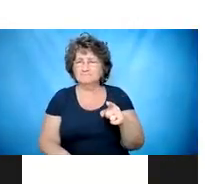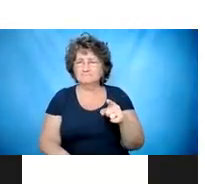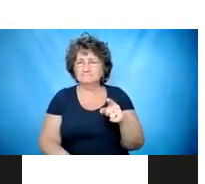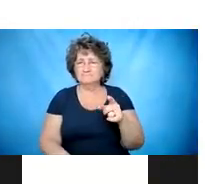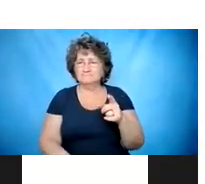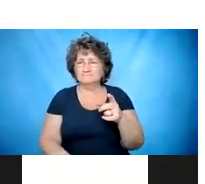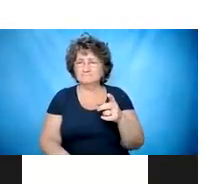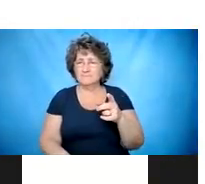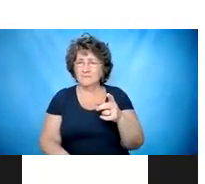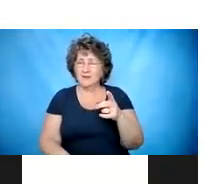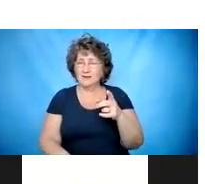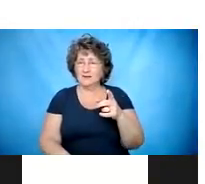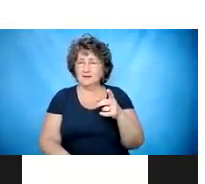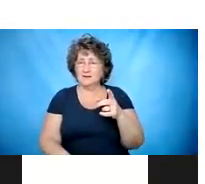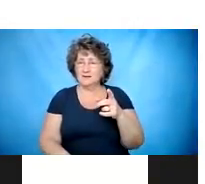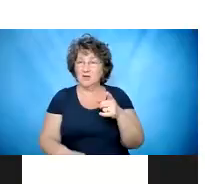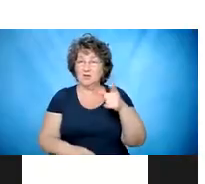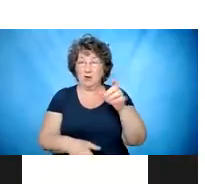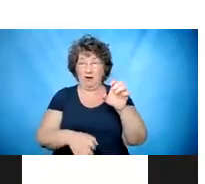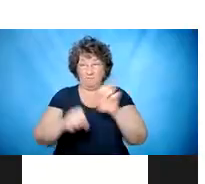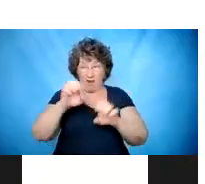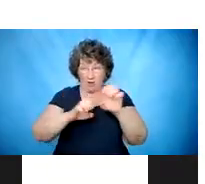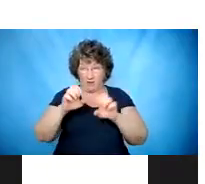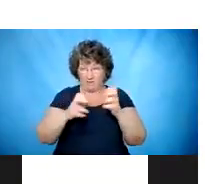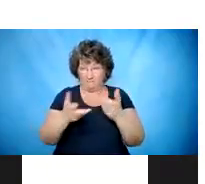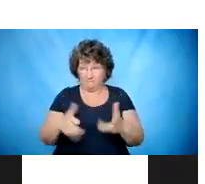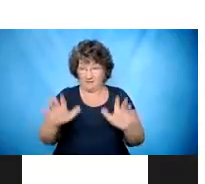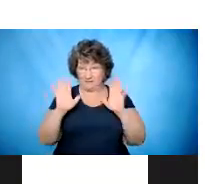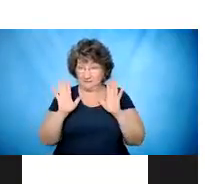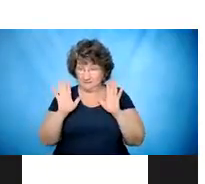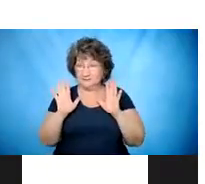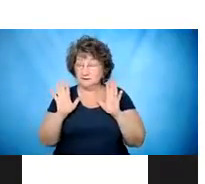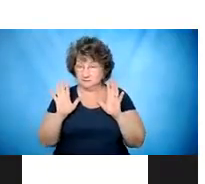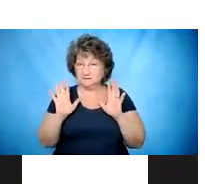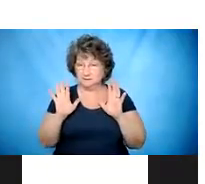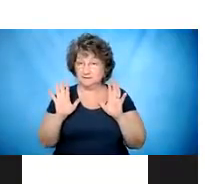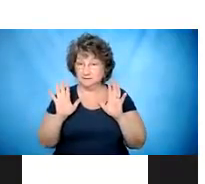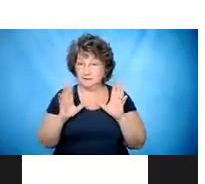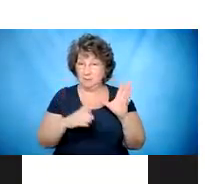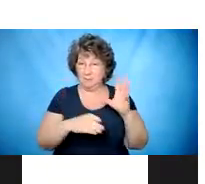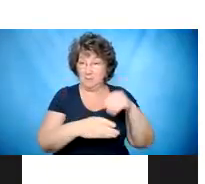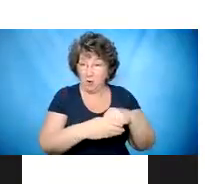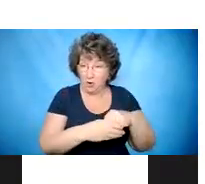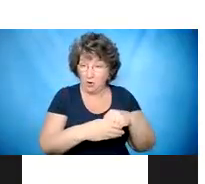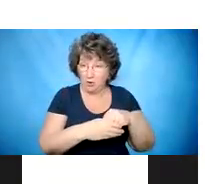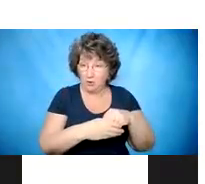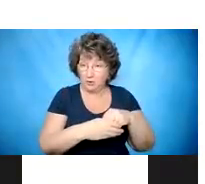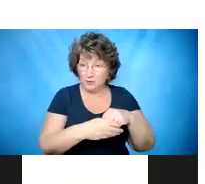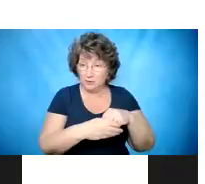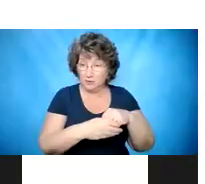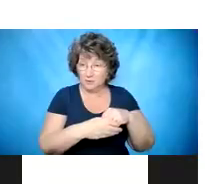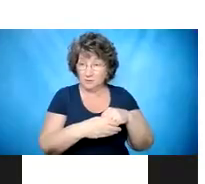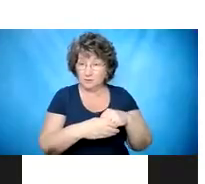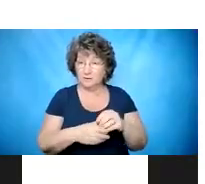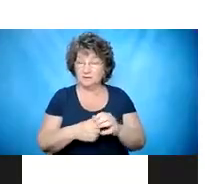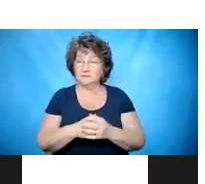after you did the evaluation on them, and you just because